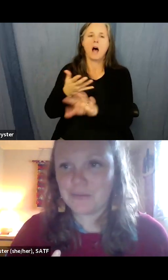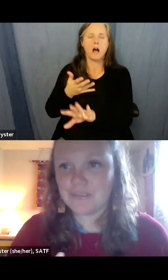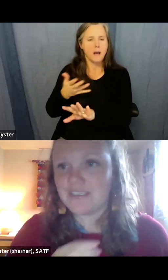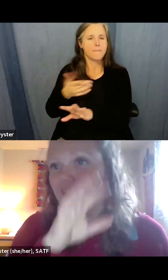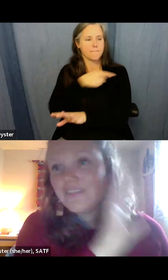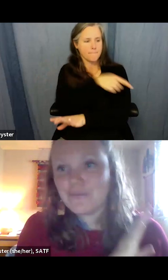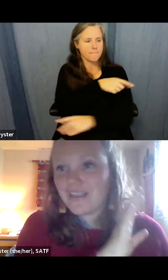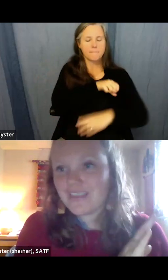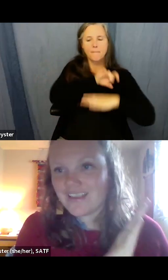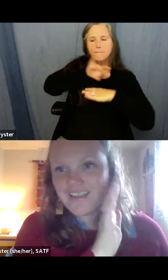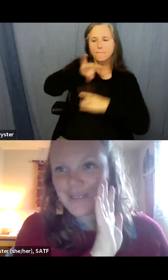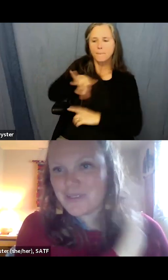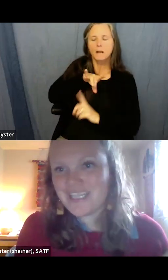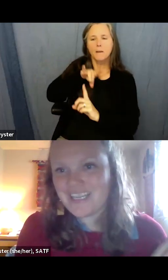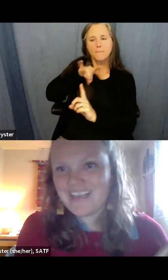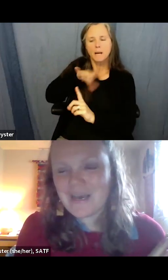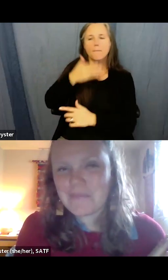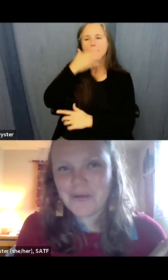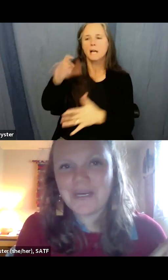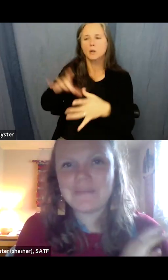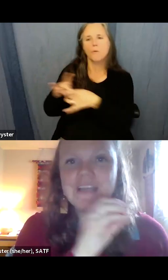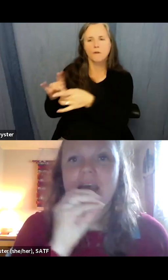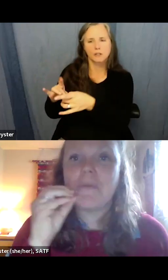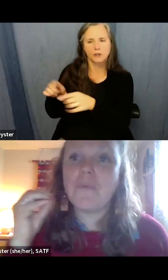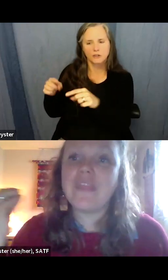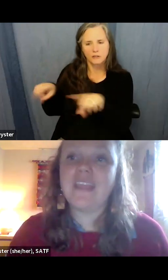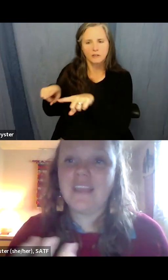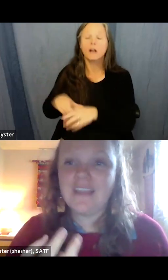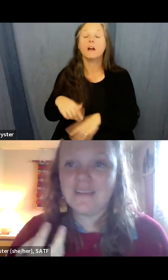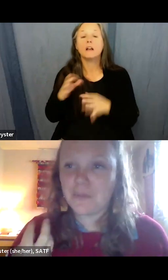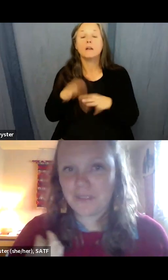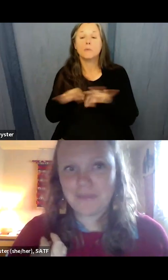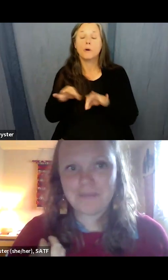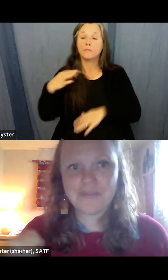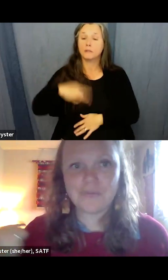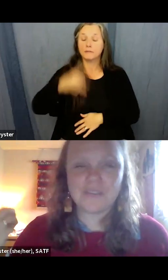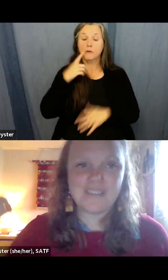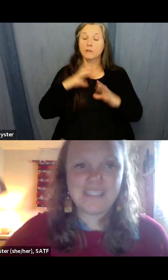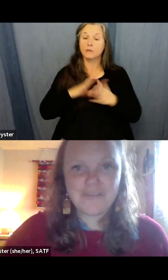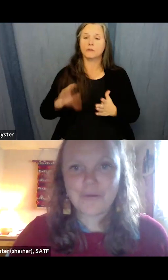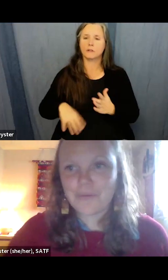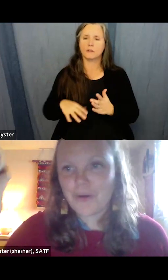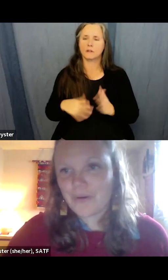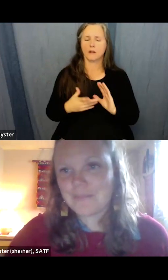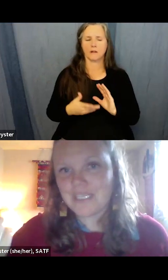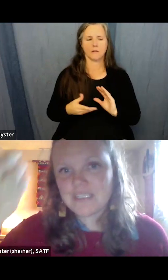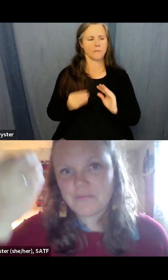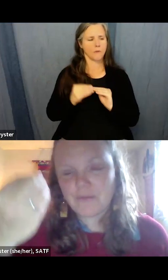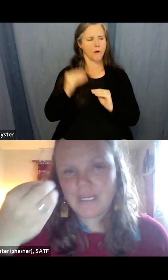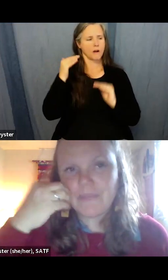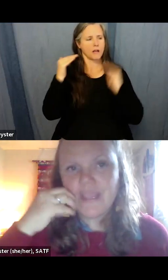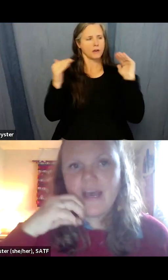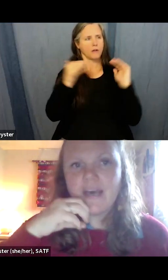Portland Public Schools, not even with the community programs, but within Portland Public Schools, different programming